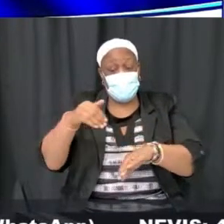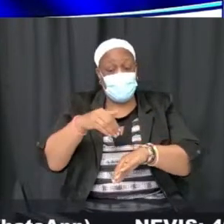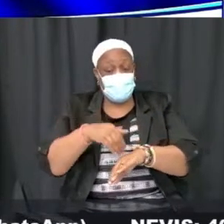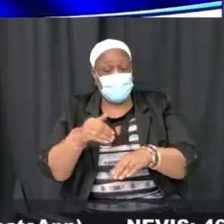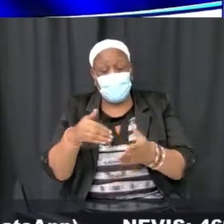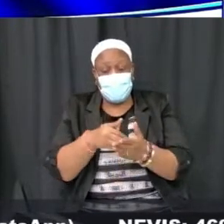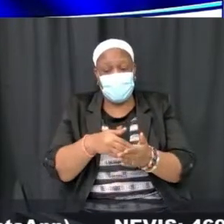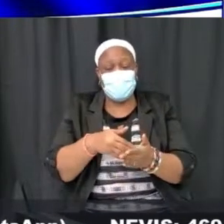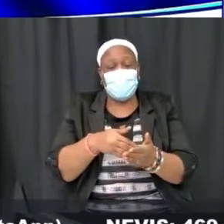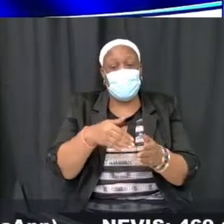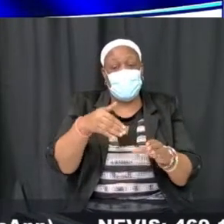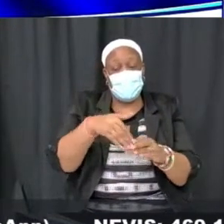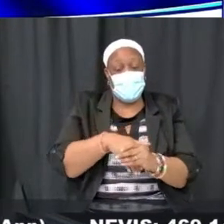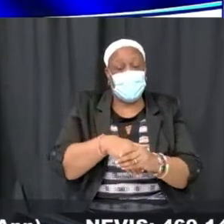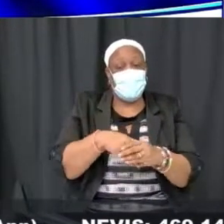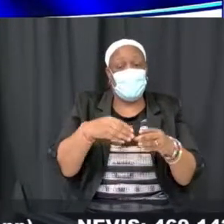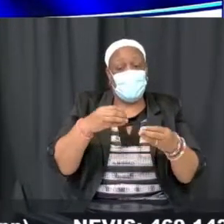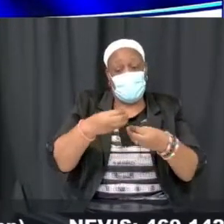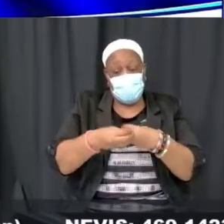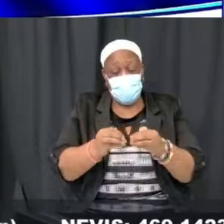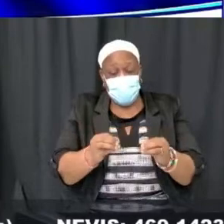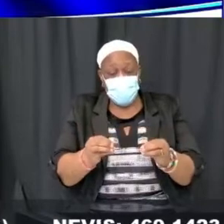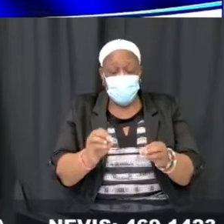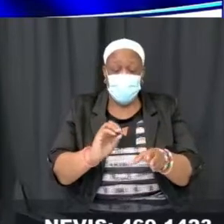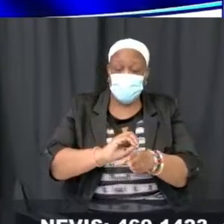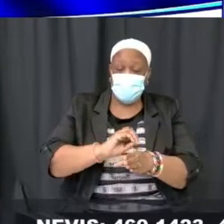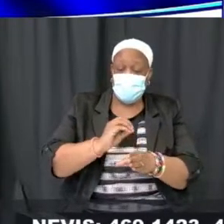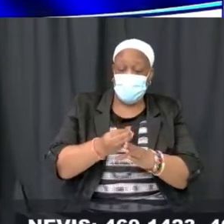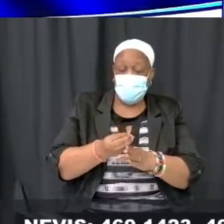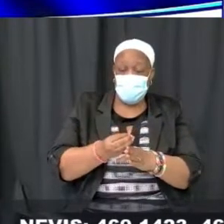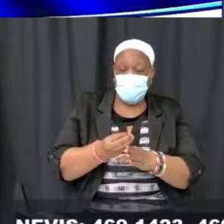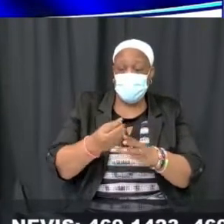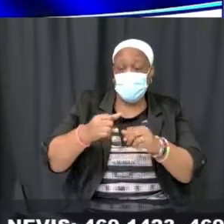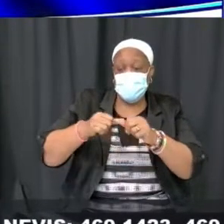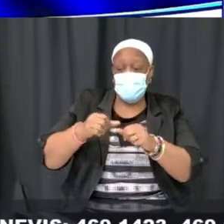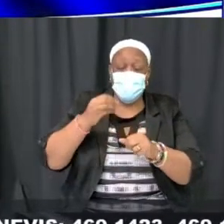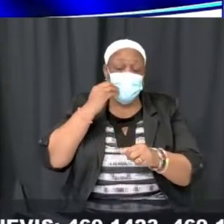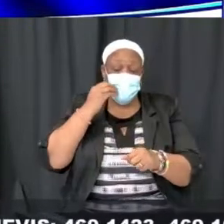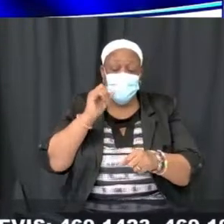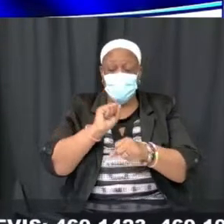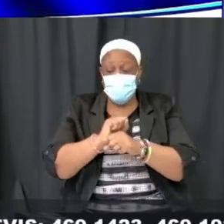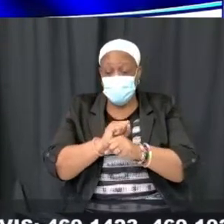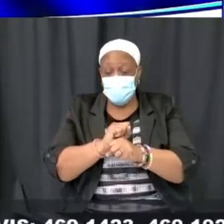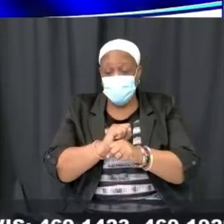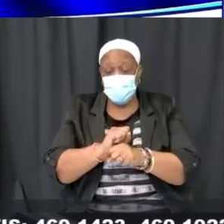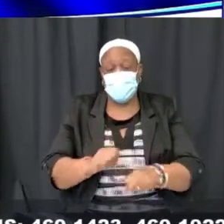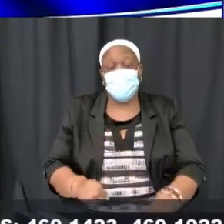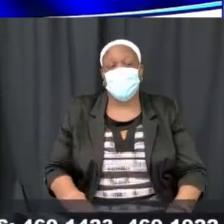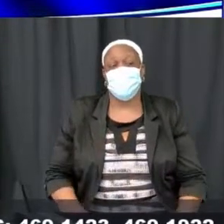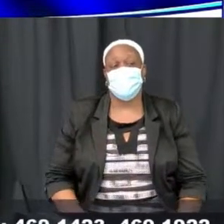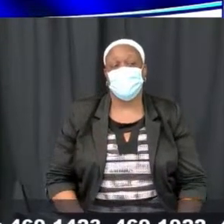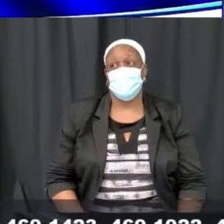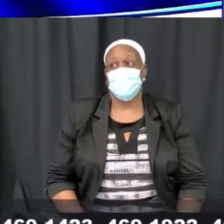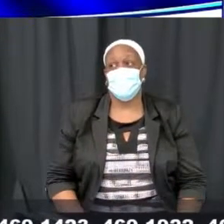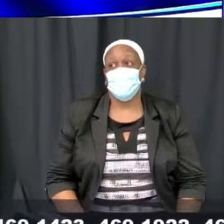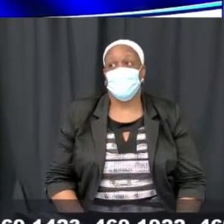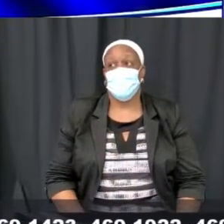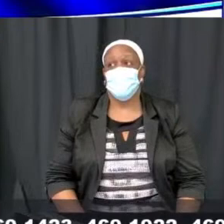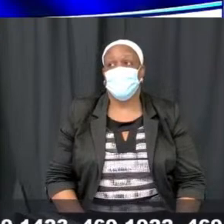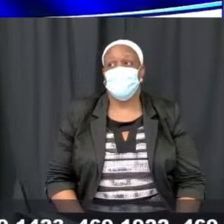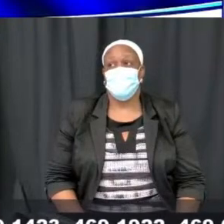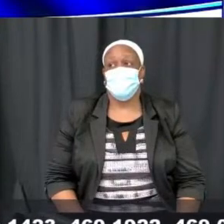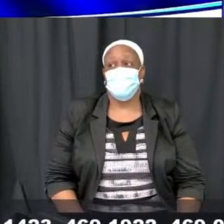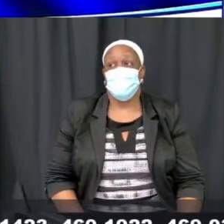And we look at the policy for the vaccination for businesses to continue